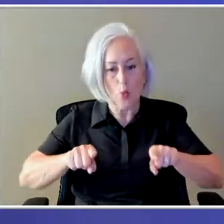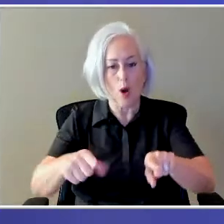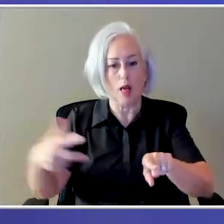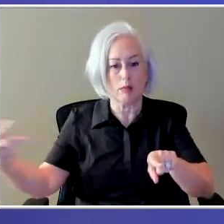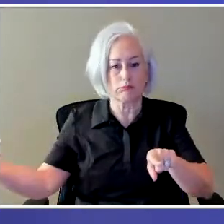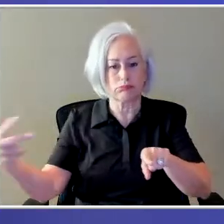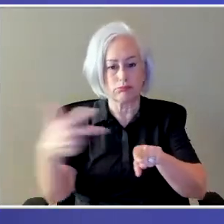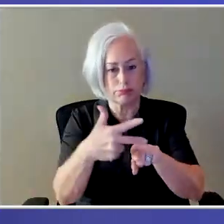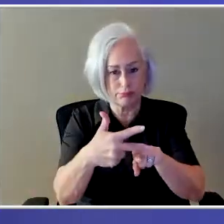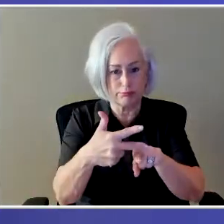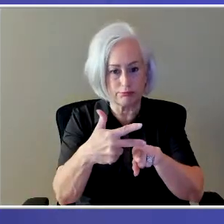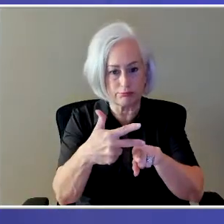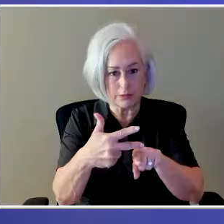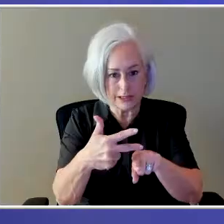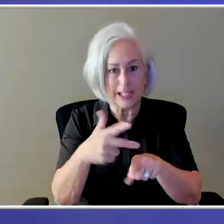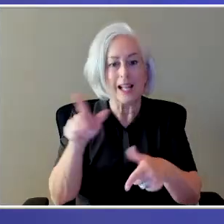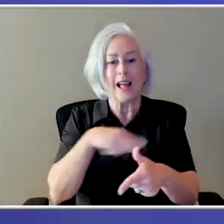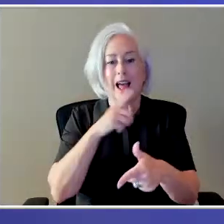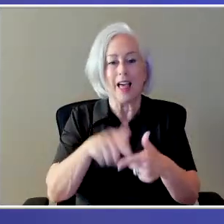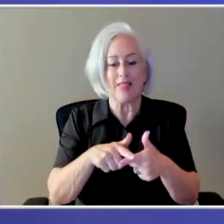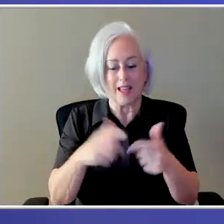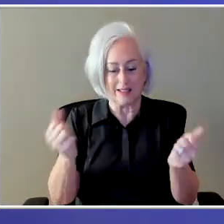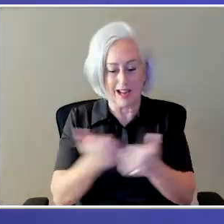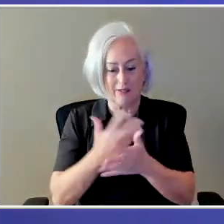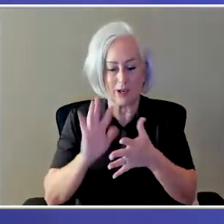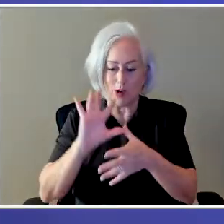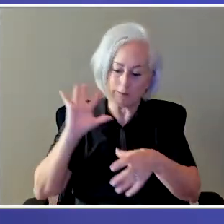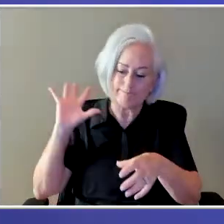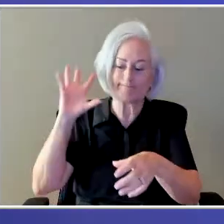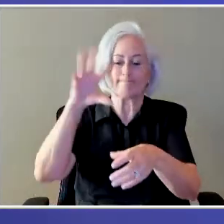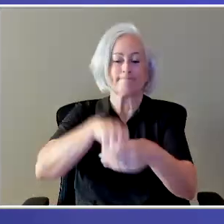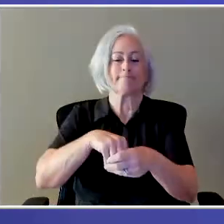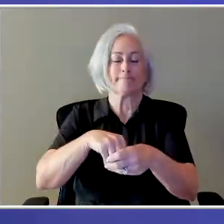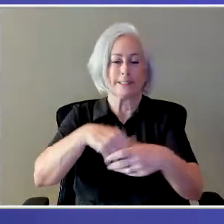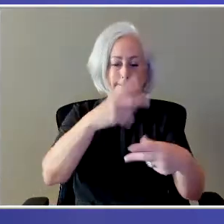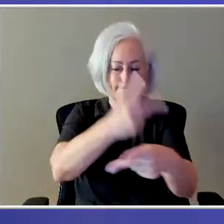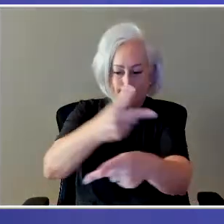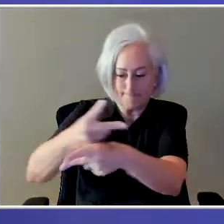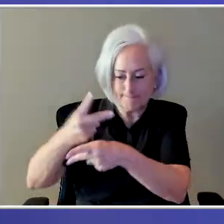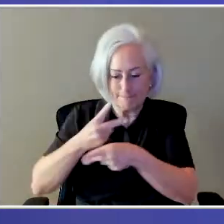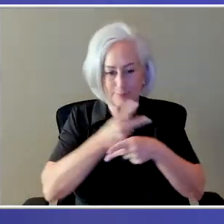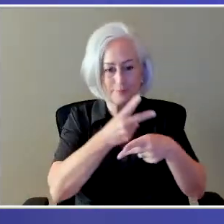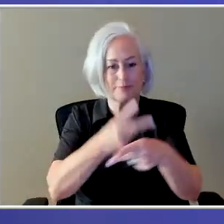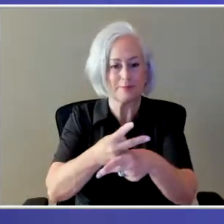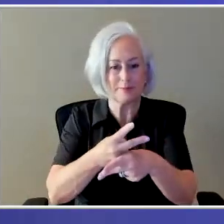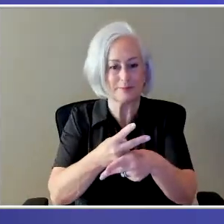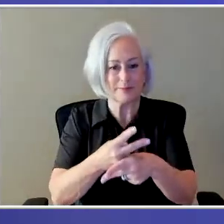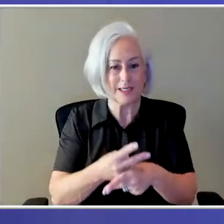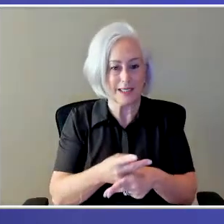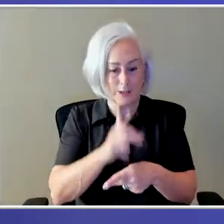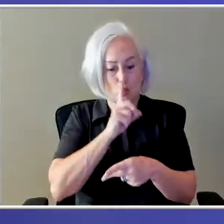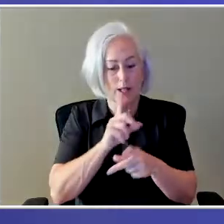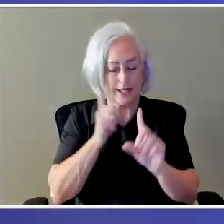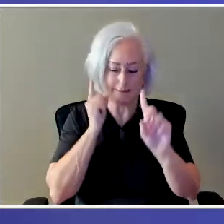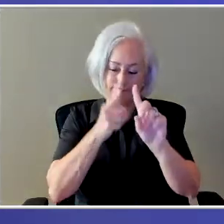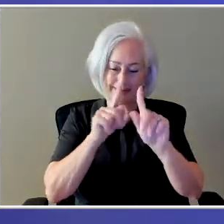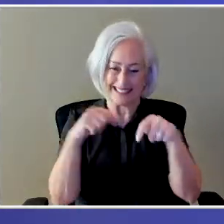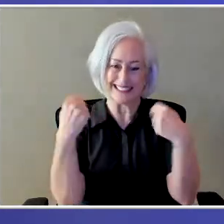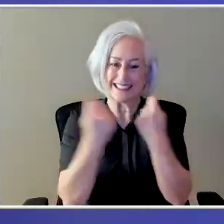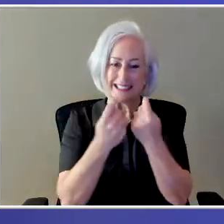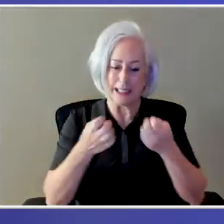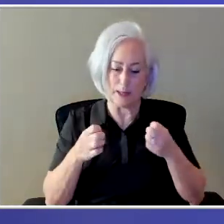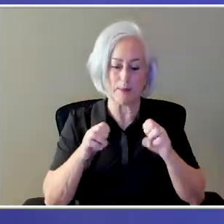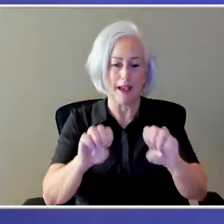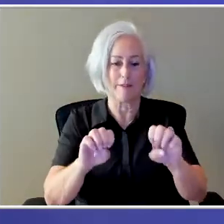then it's all hands on deck from there. We have all the team comes in, and it's really a team effort to make it run as smoothly